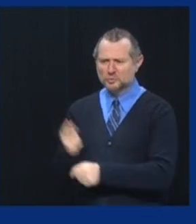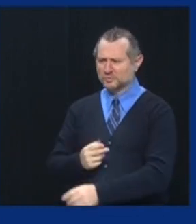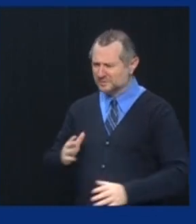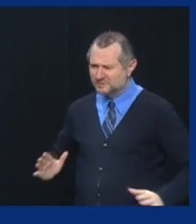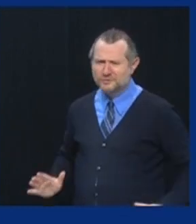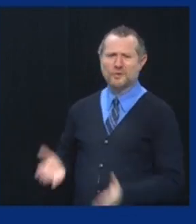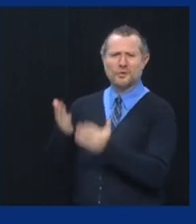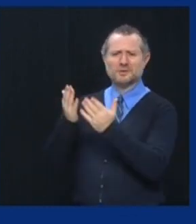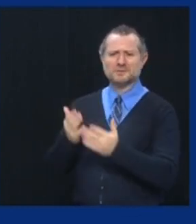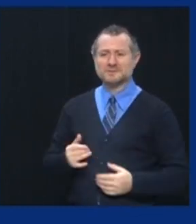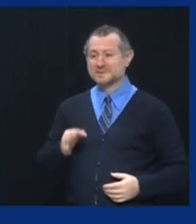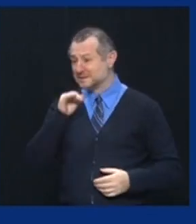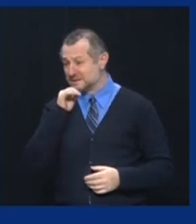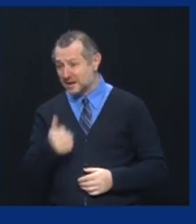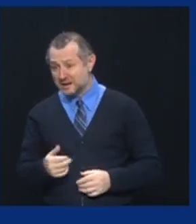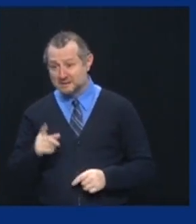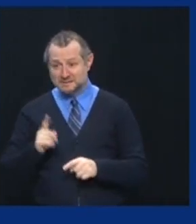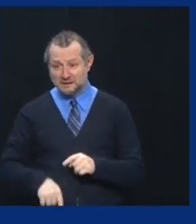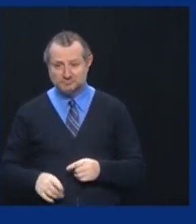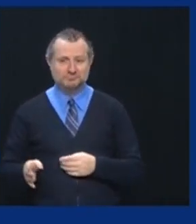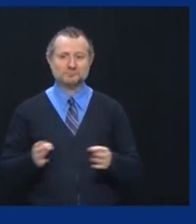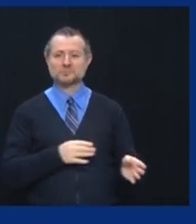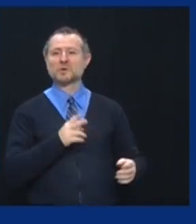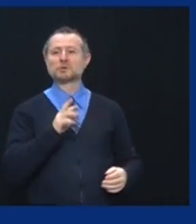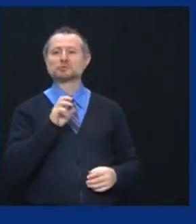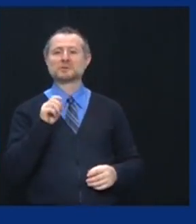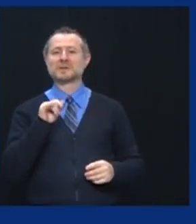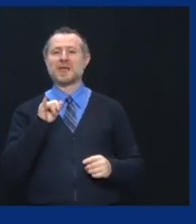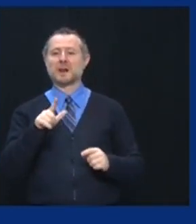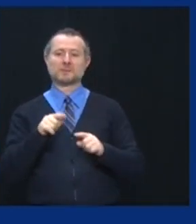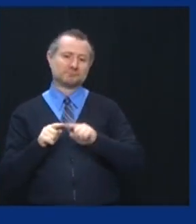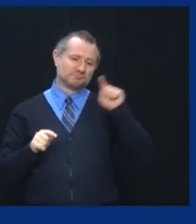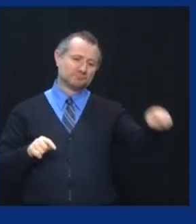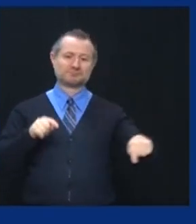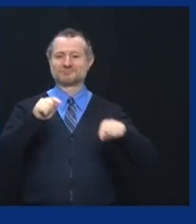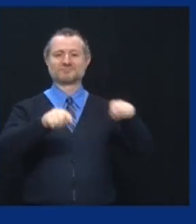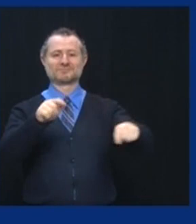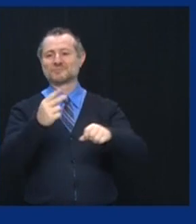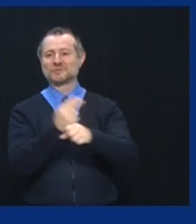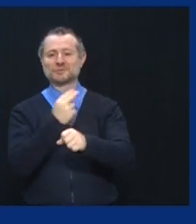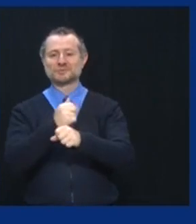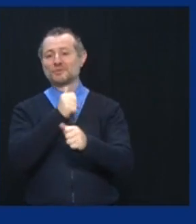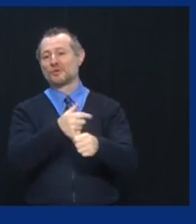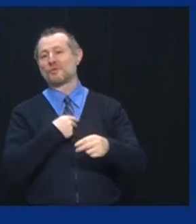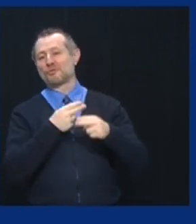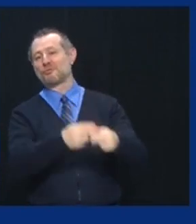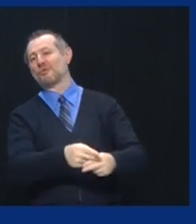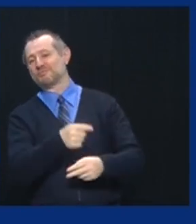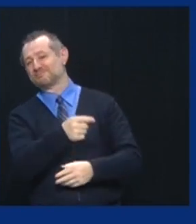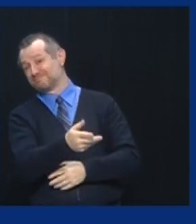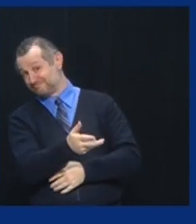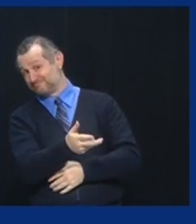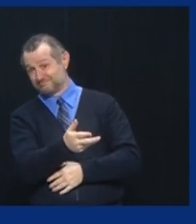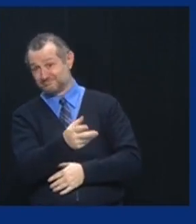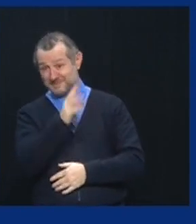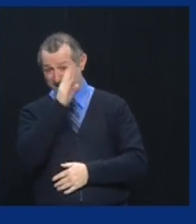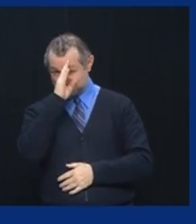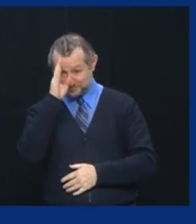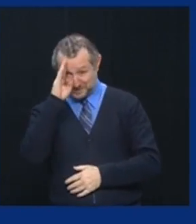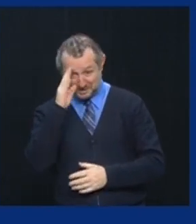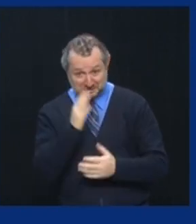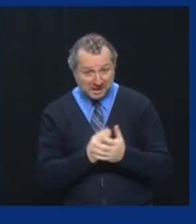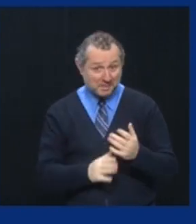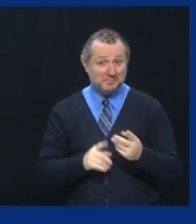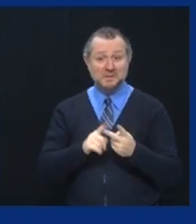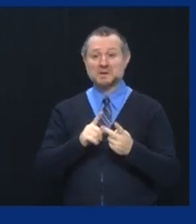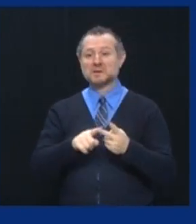retail system. The retail system will be hospitals, will be